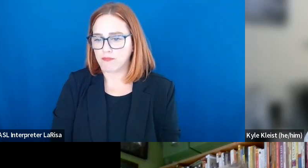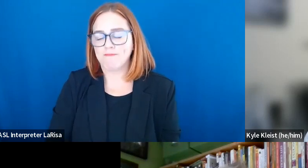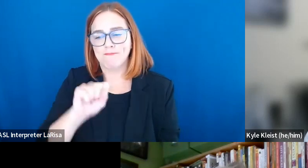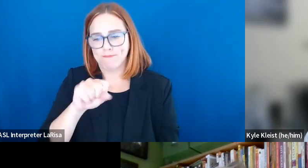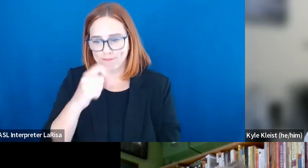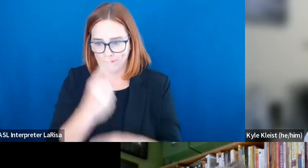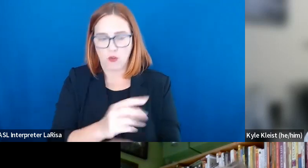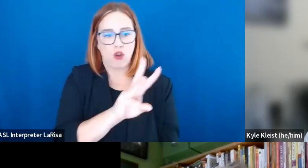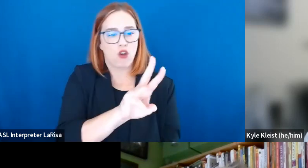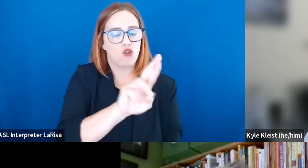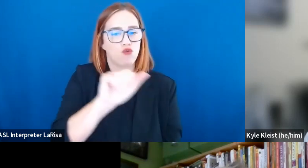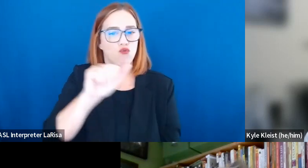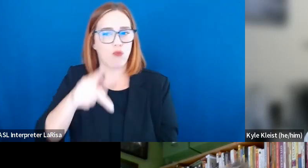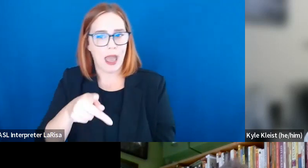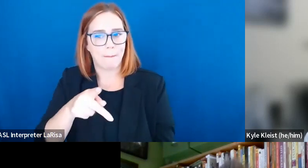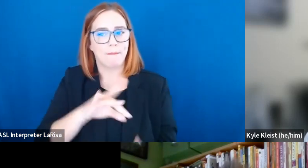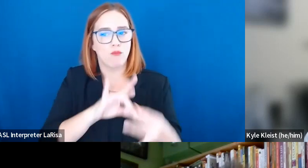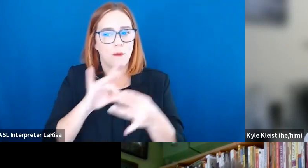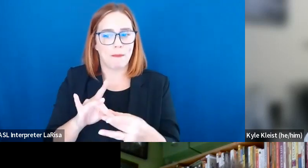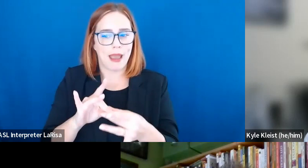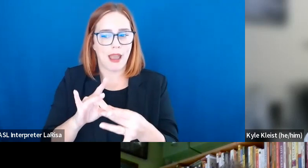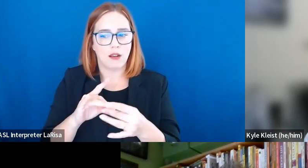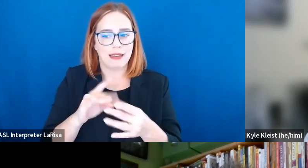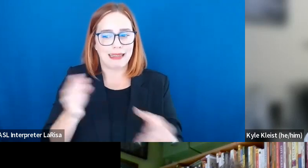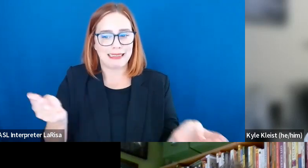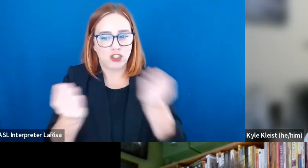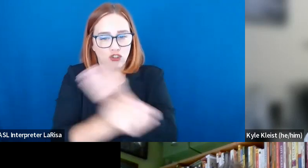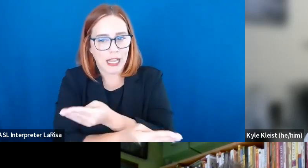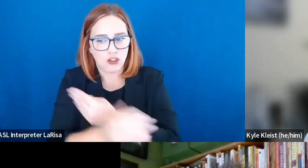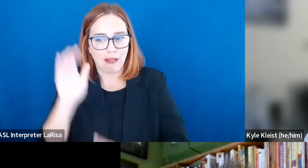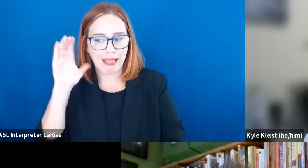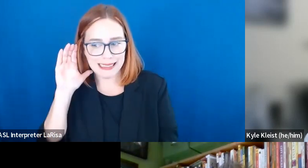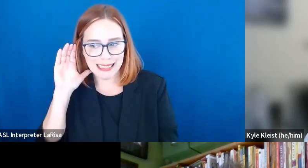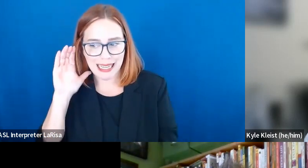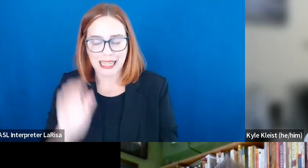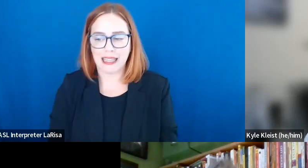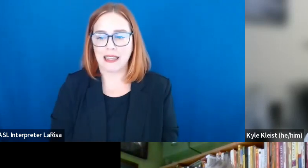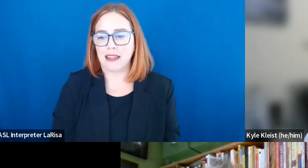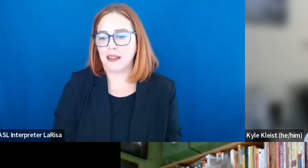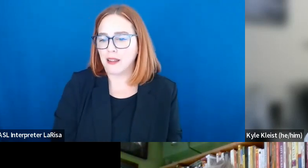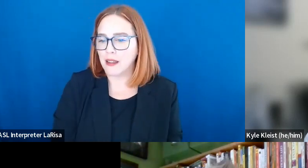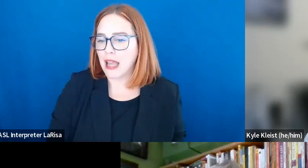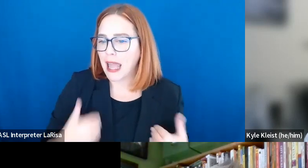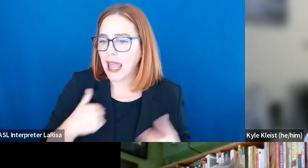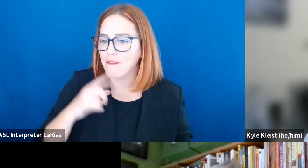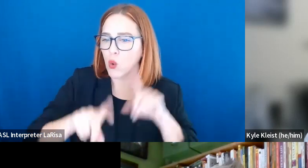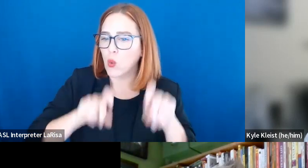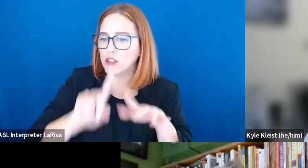Linda and Kyle, this is Arius. We do have a question came in from